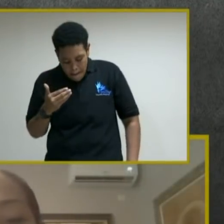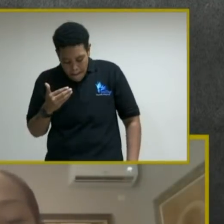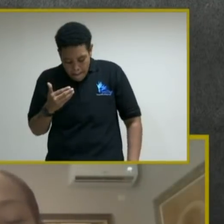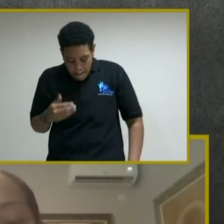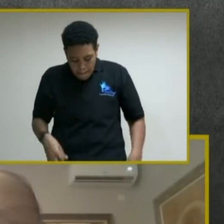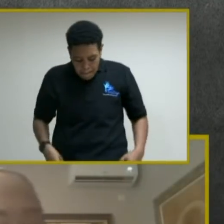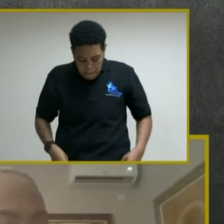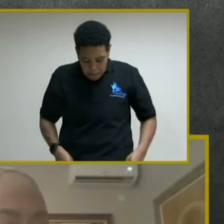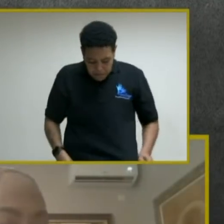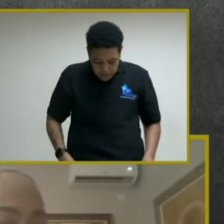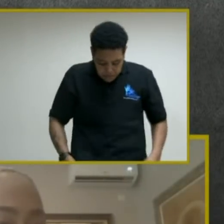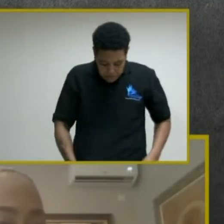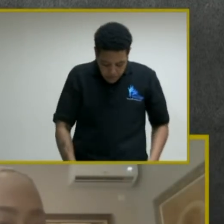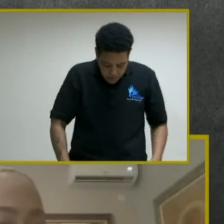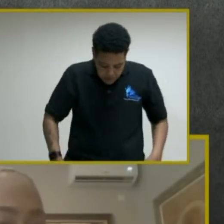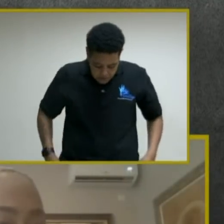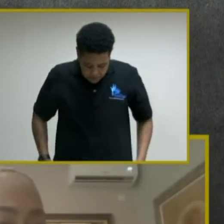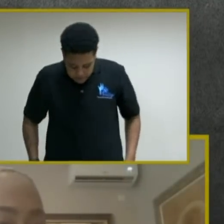us a little about the program.